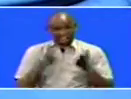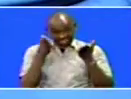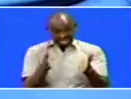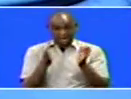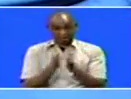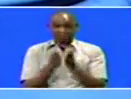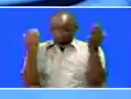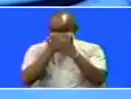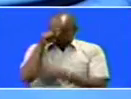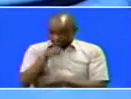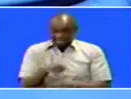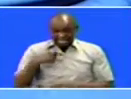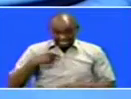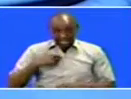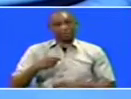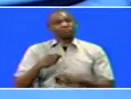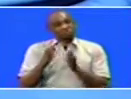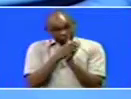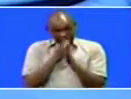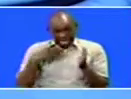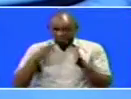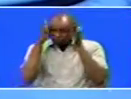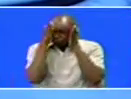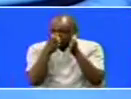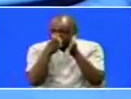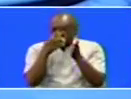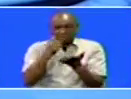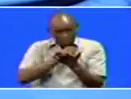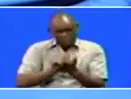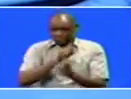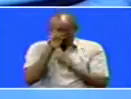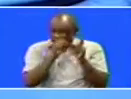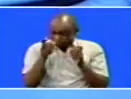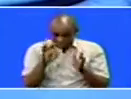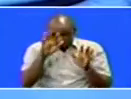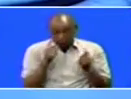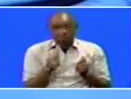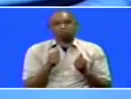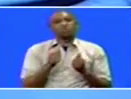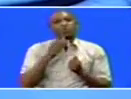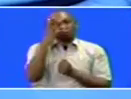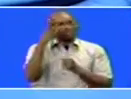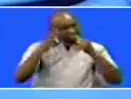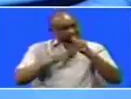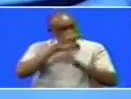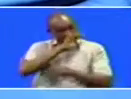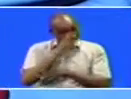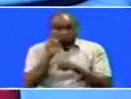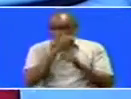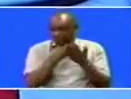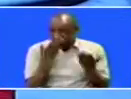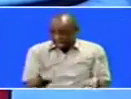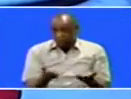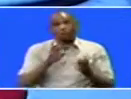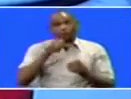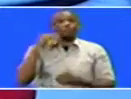All right, now tonight in our continuing series focusing on audit queries on the 47 counties' expenditure, we get